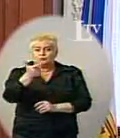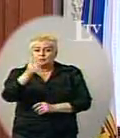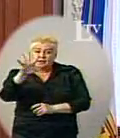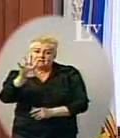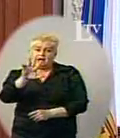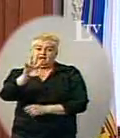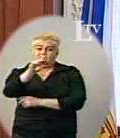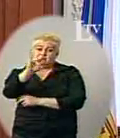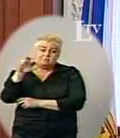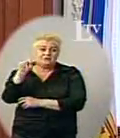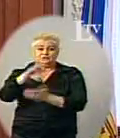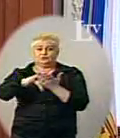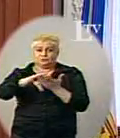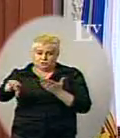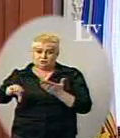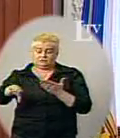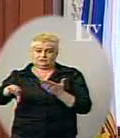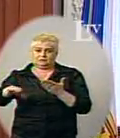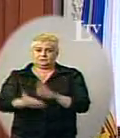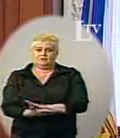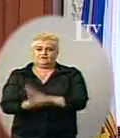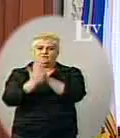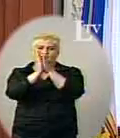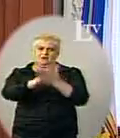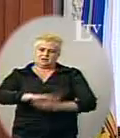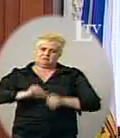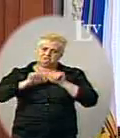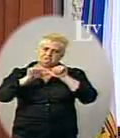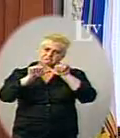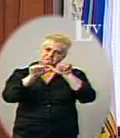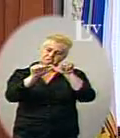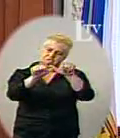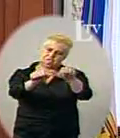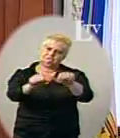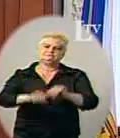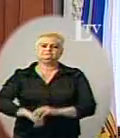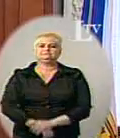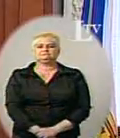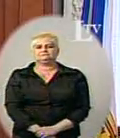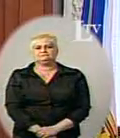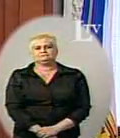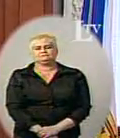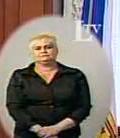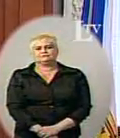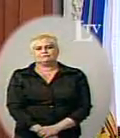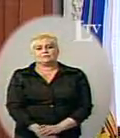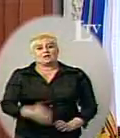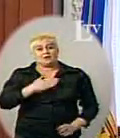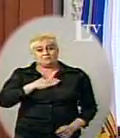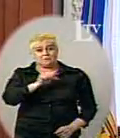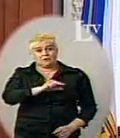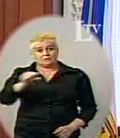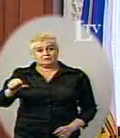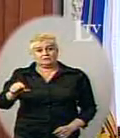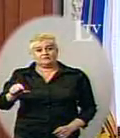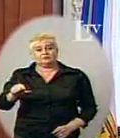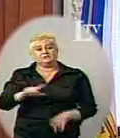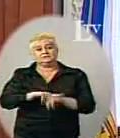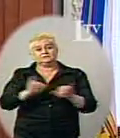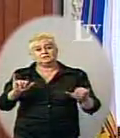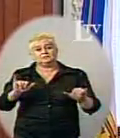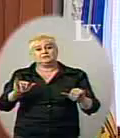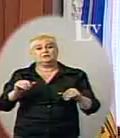$25 million to help them become more sustainable. My government has also taken steps to